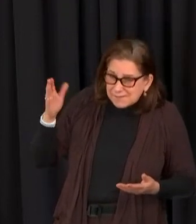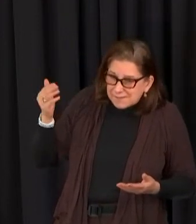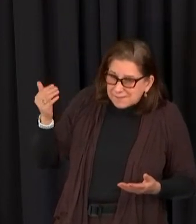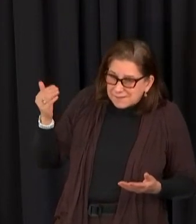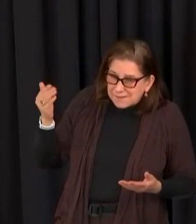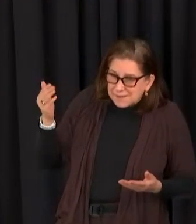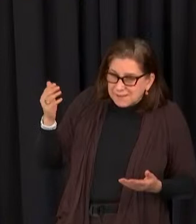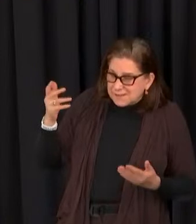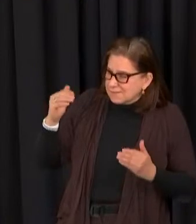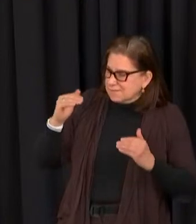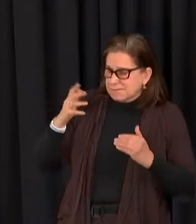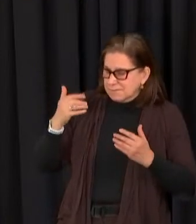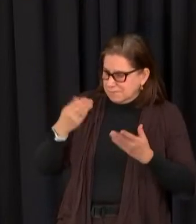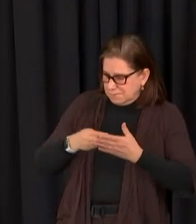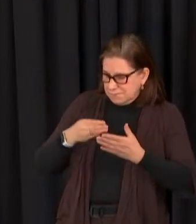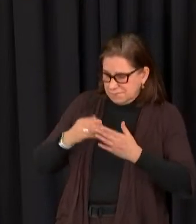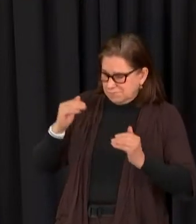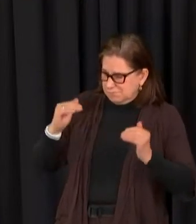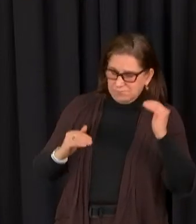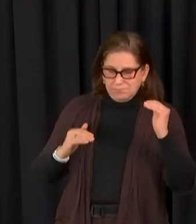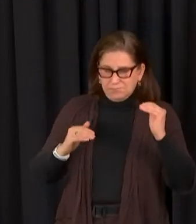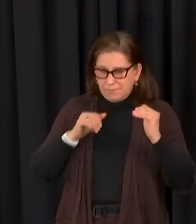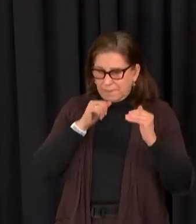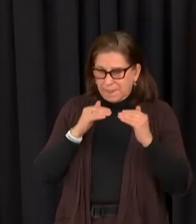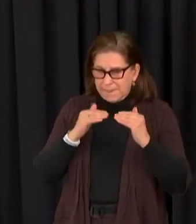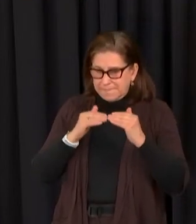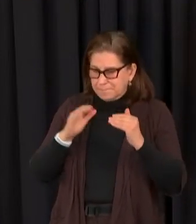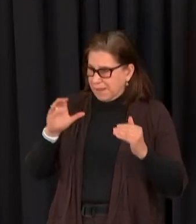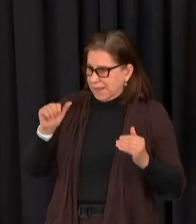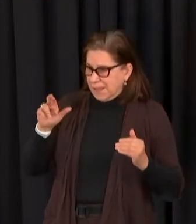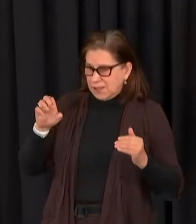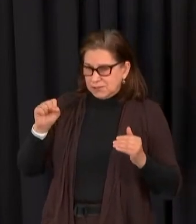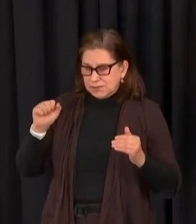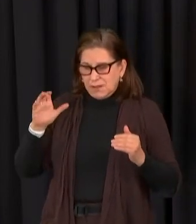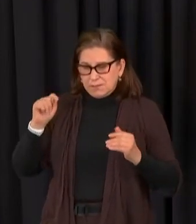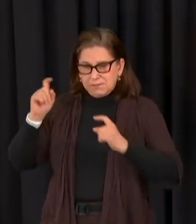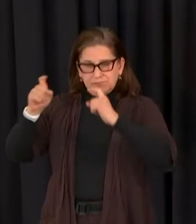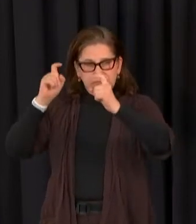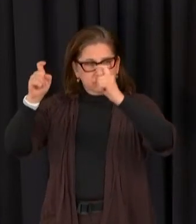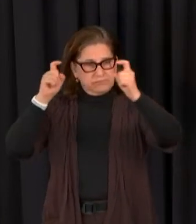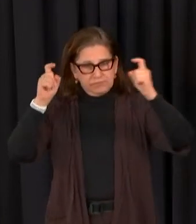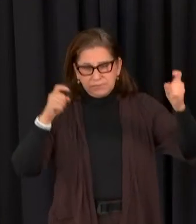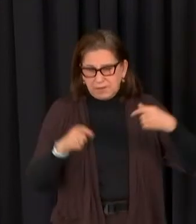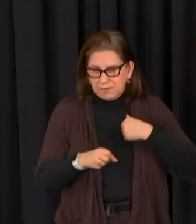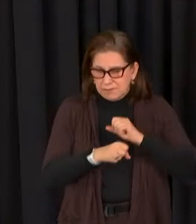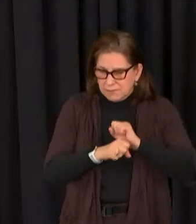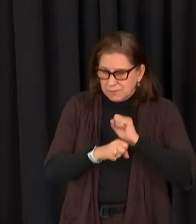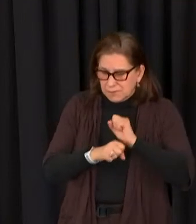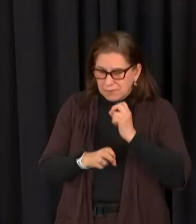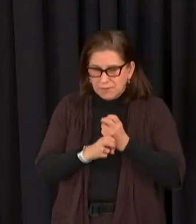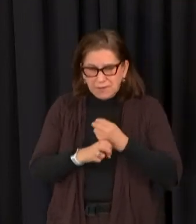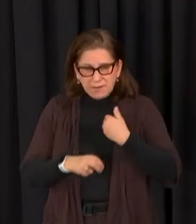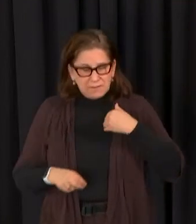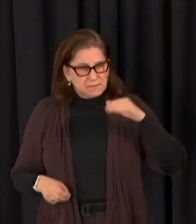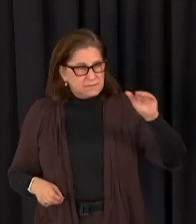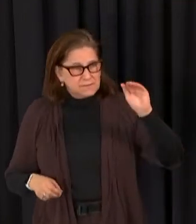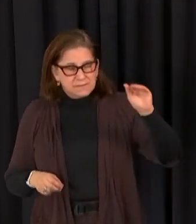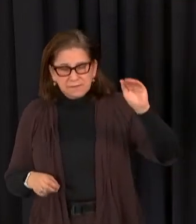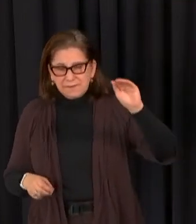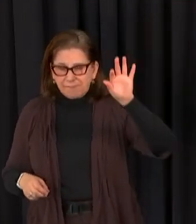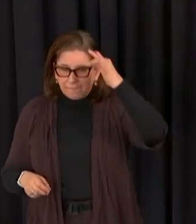unequal treatment that the district received in CARES. We've worked very hard. My federal and